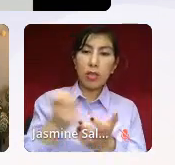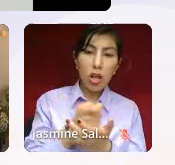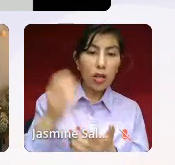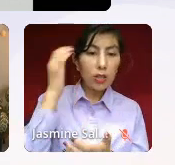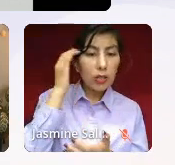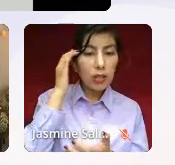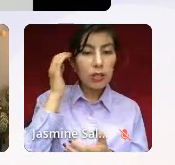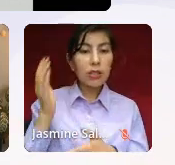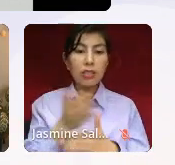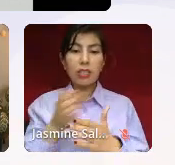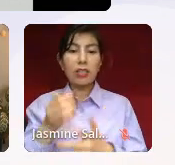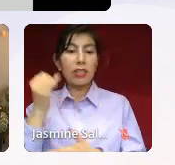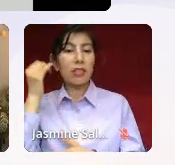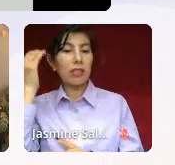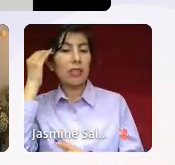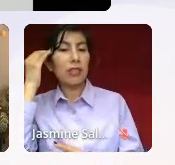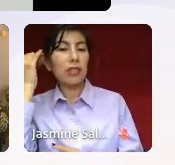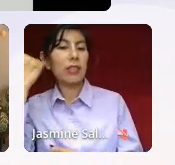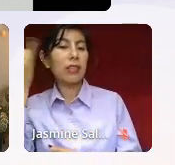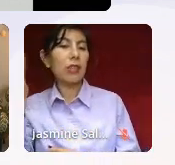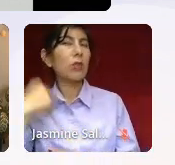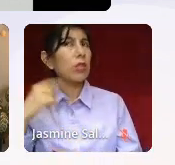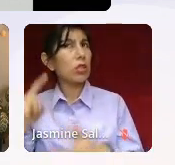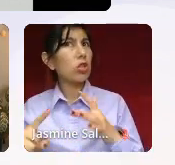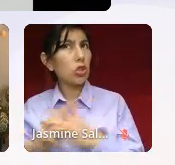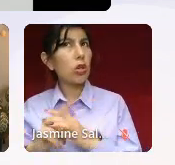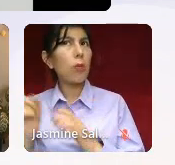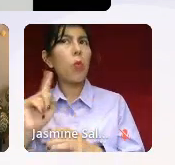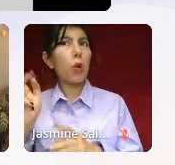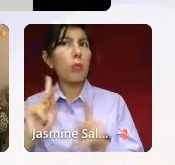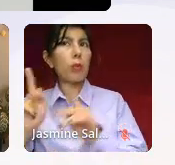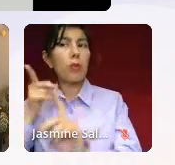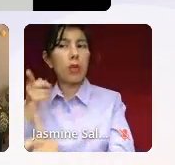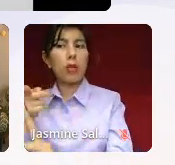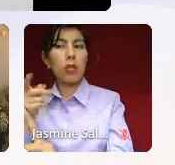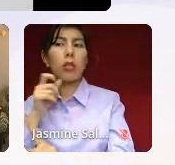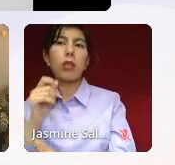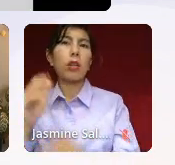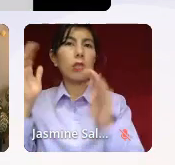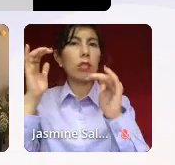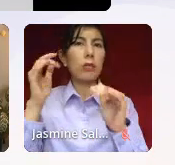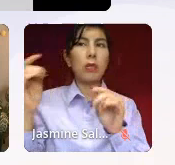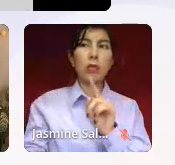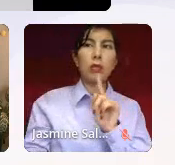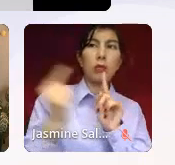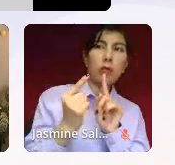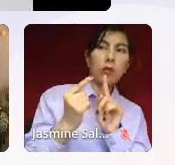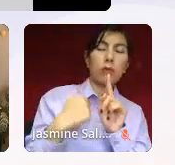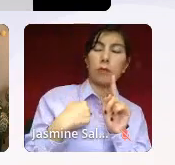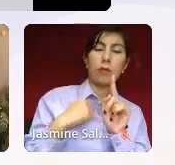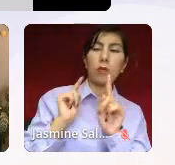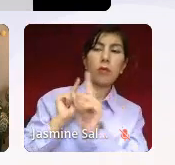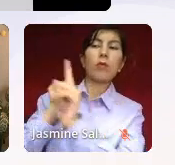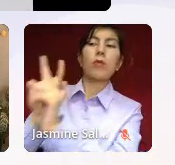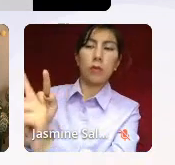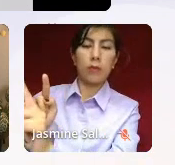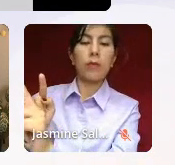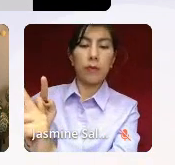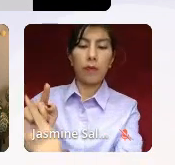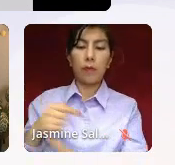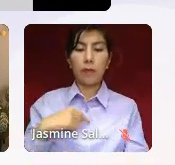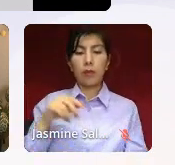idea of we've got to show up where folks are and not just expect that they're coming to us. And then Raquel's